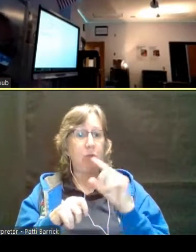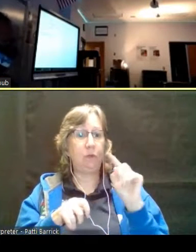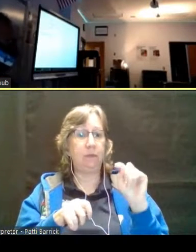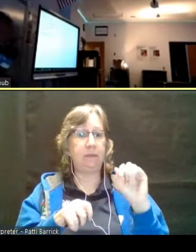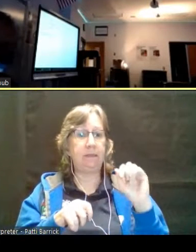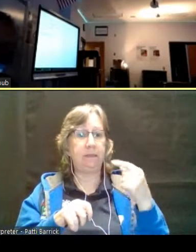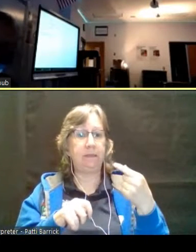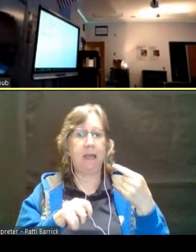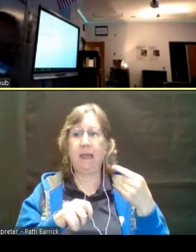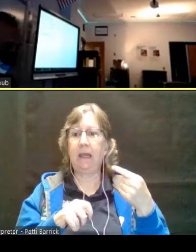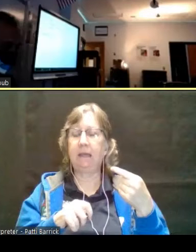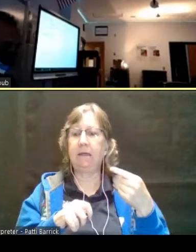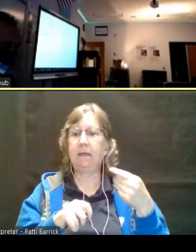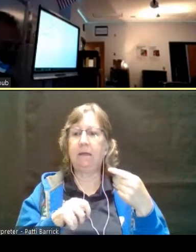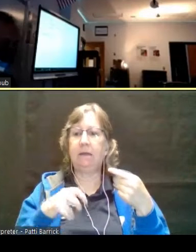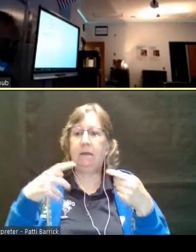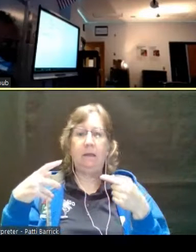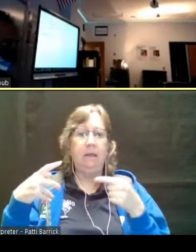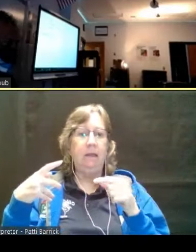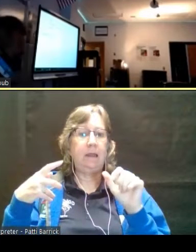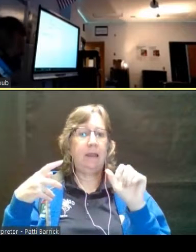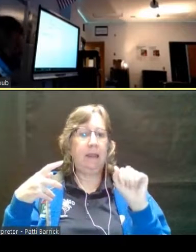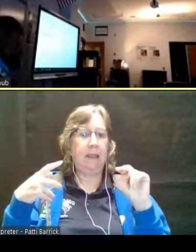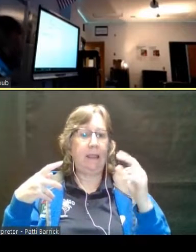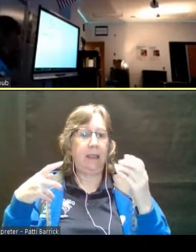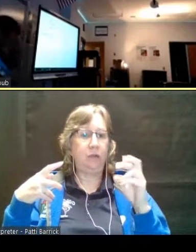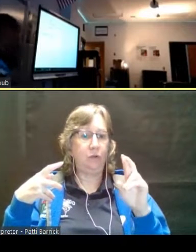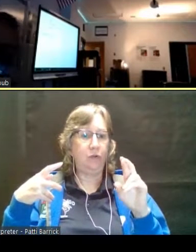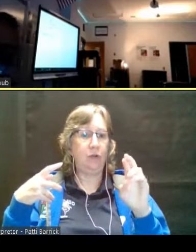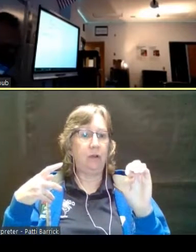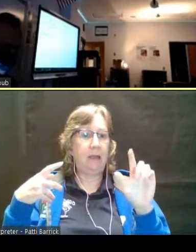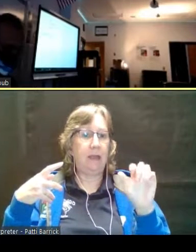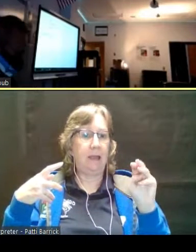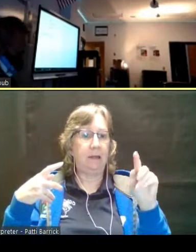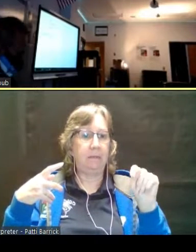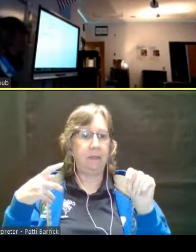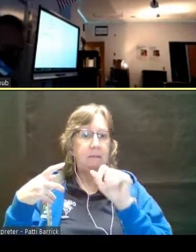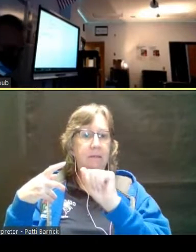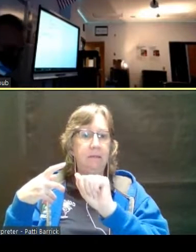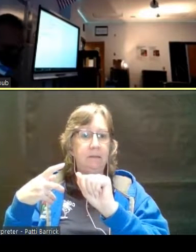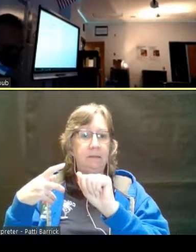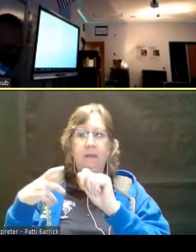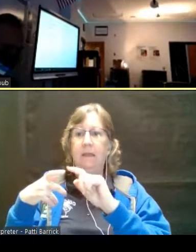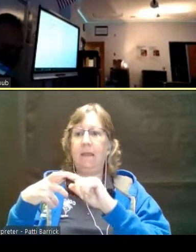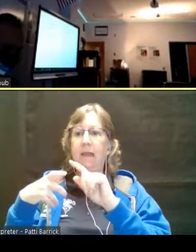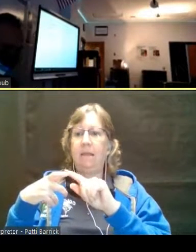with the less than sign, and I'm going to do an anchor element, and I'm going to use an